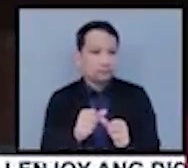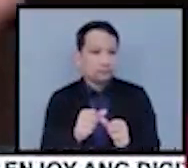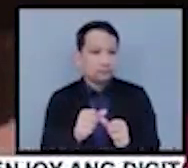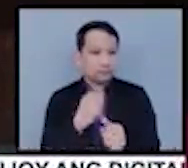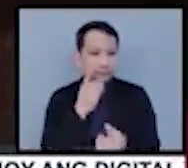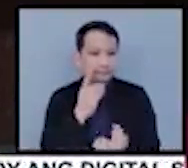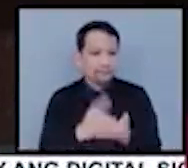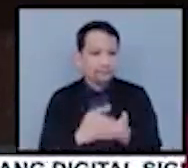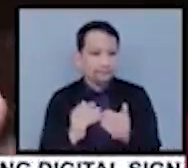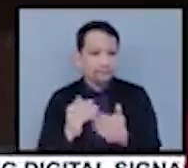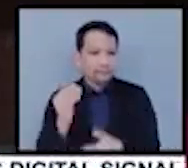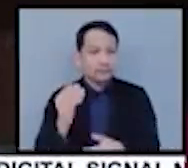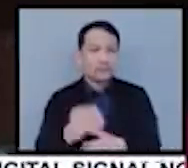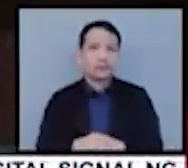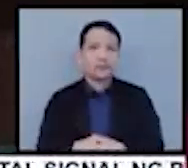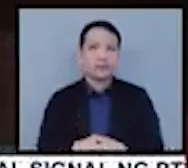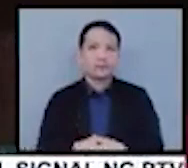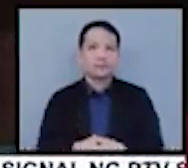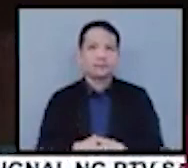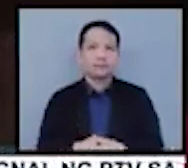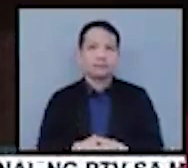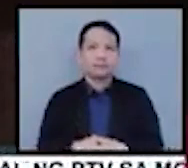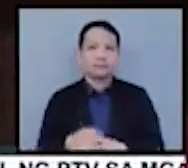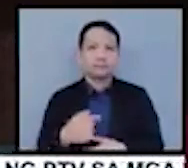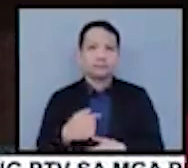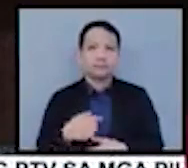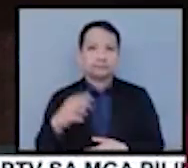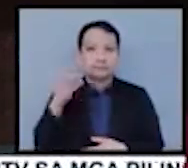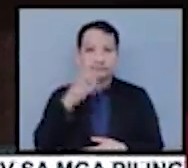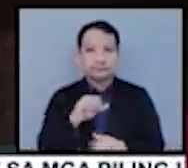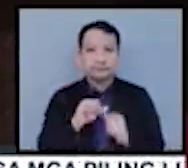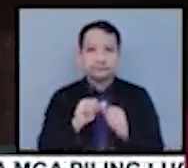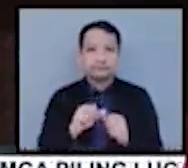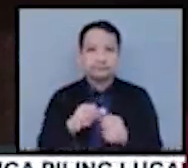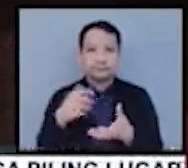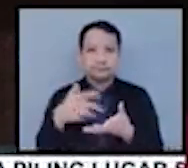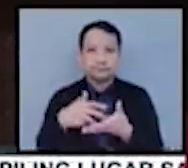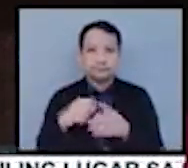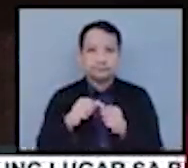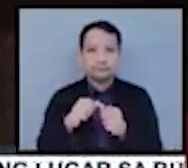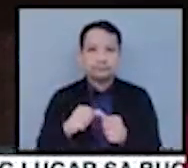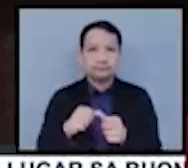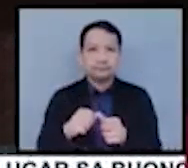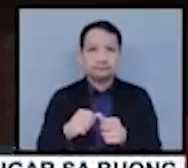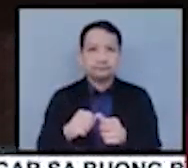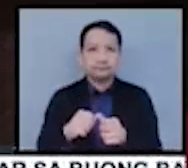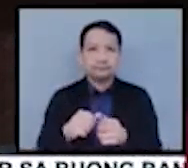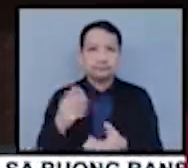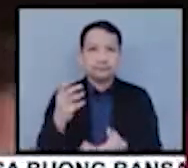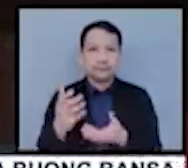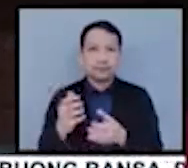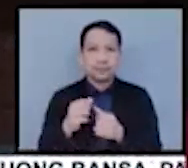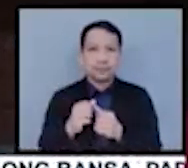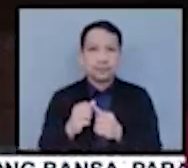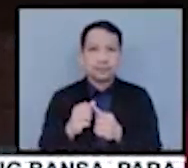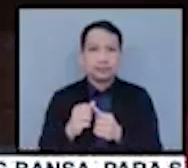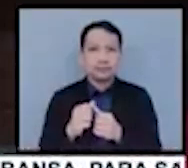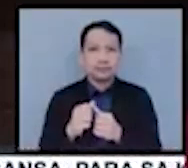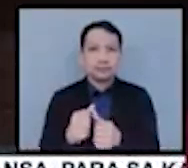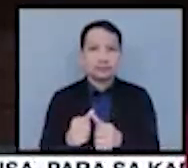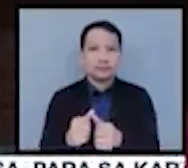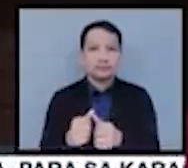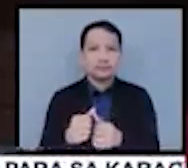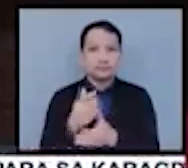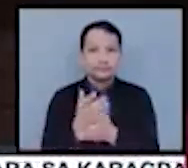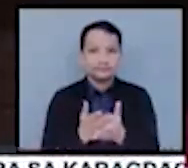Or I guess siguro kung hindi mo nabasa, obviously hindi mo napag-aralan at maybe there are just, you know, some certain